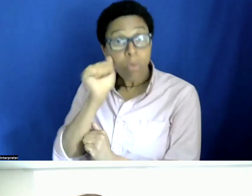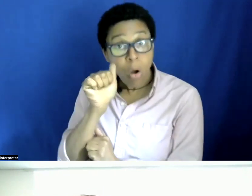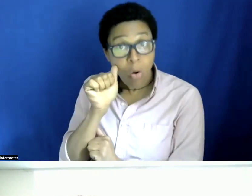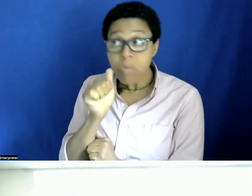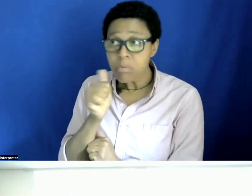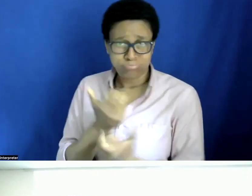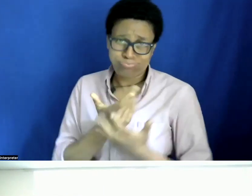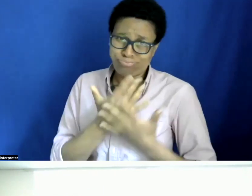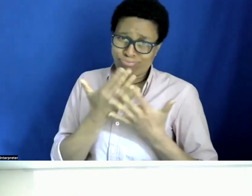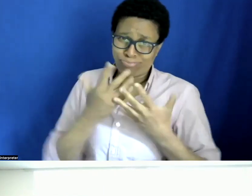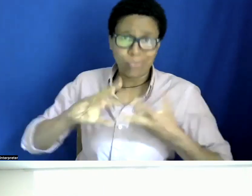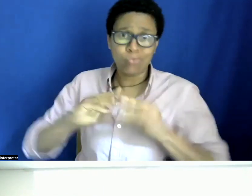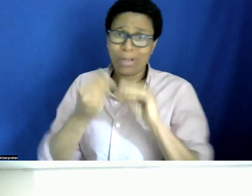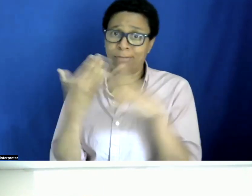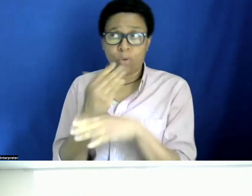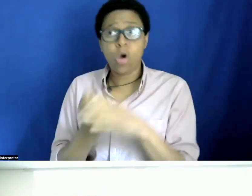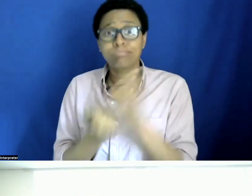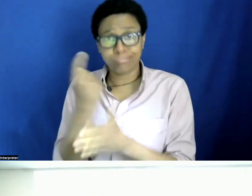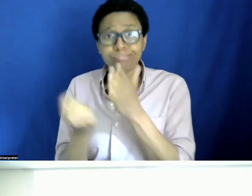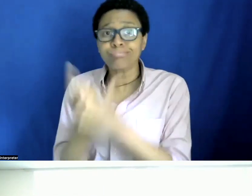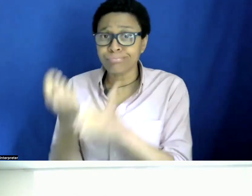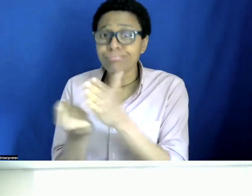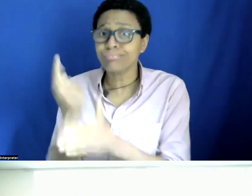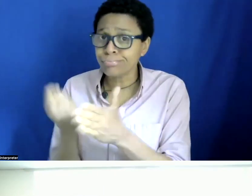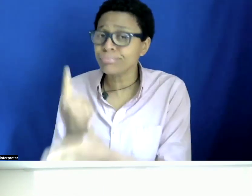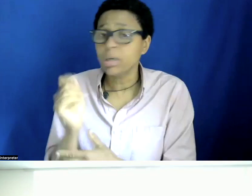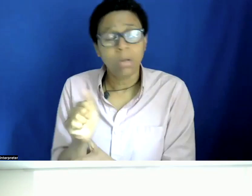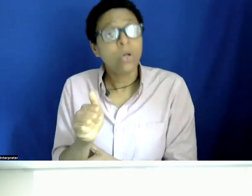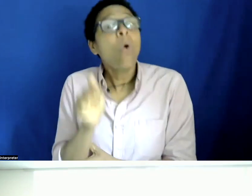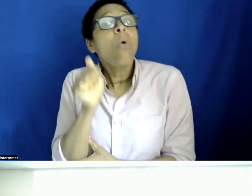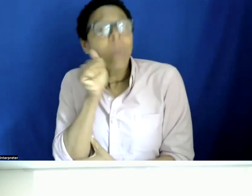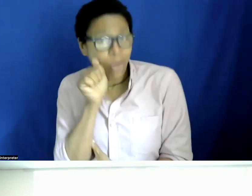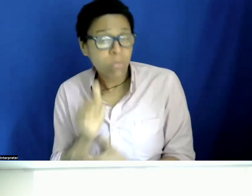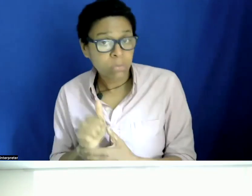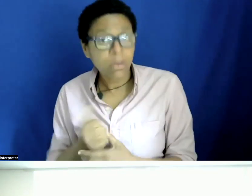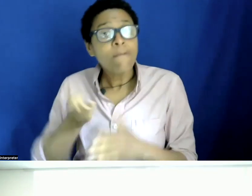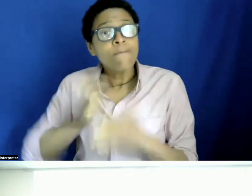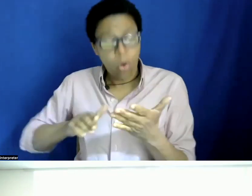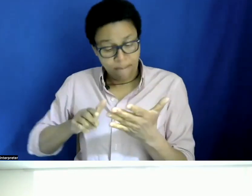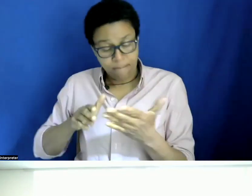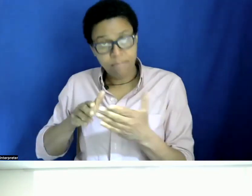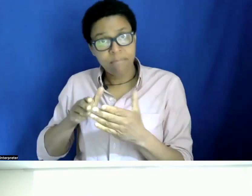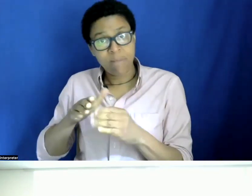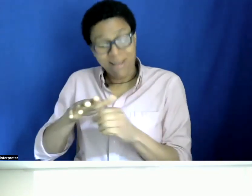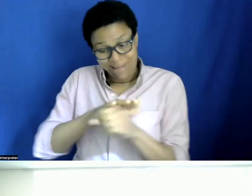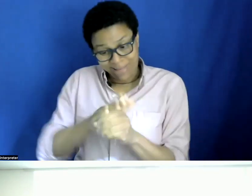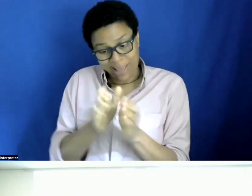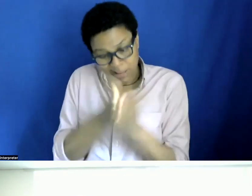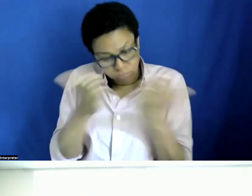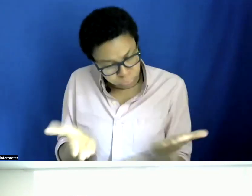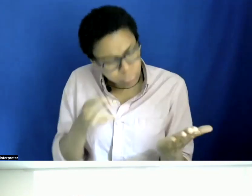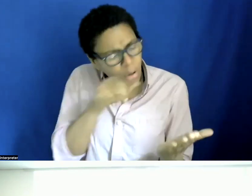creative work taking place. We know that from the case notes of patients and from some of the